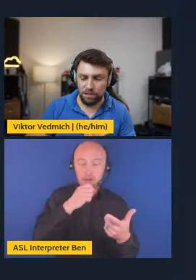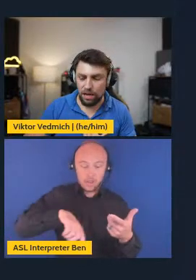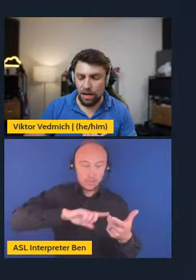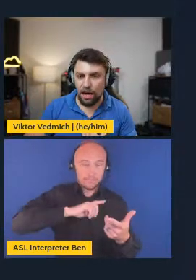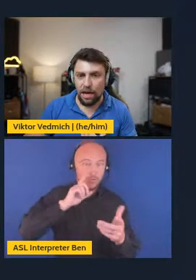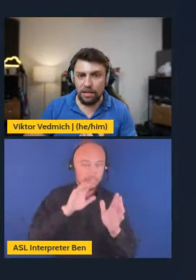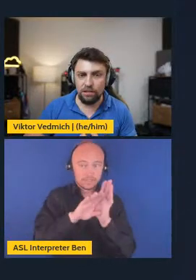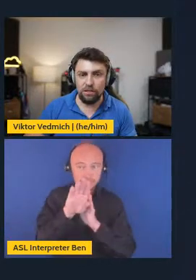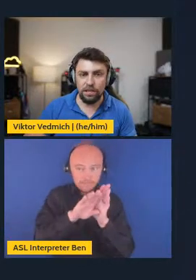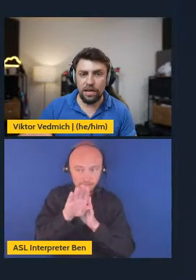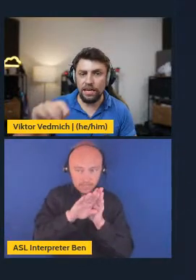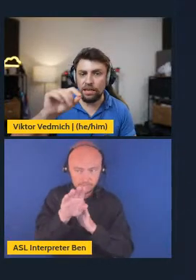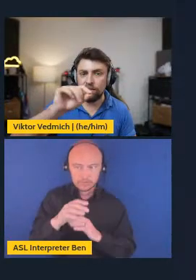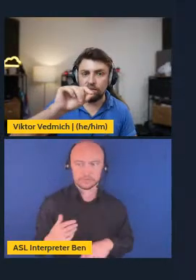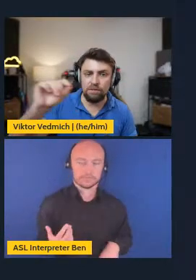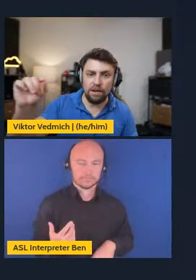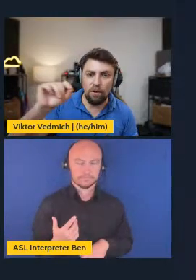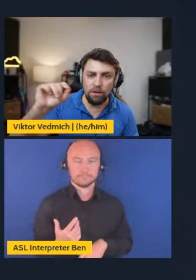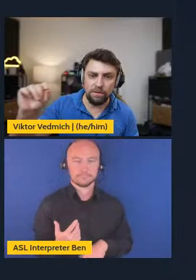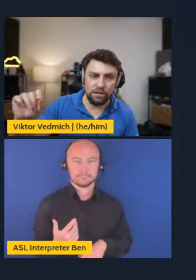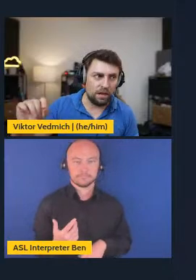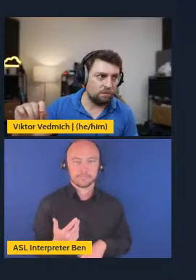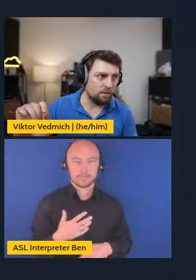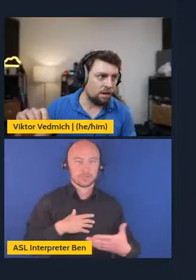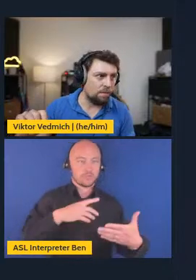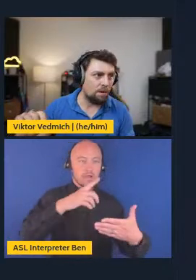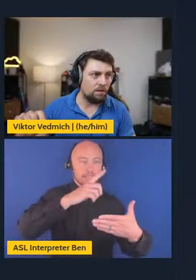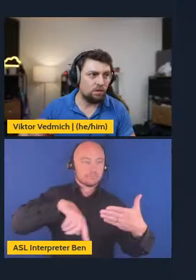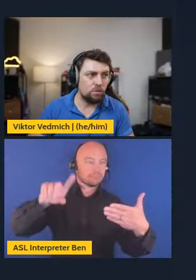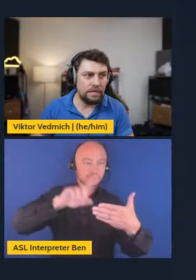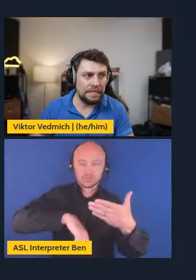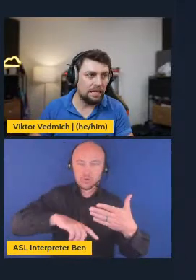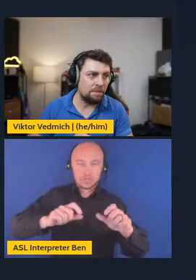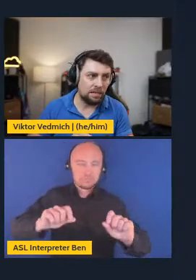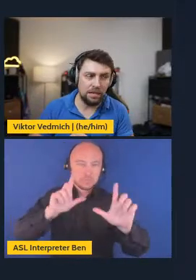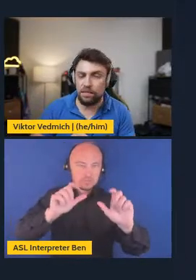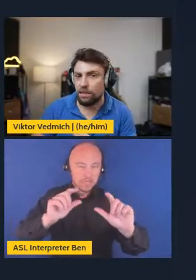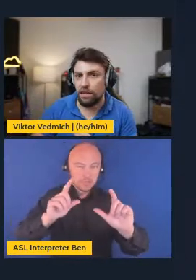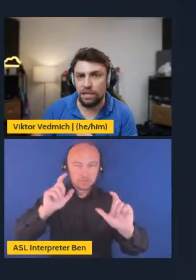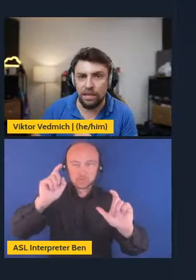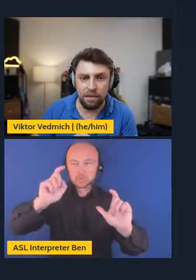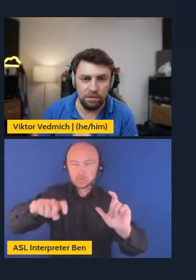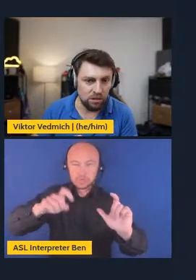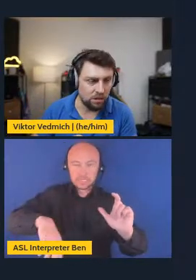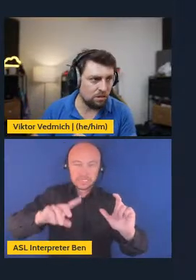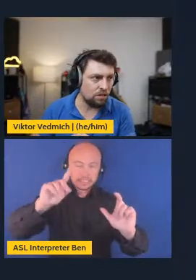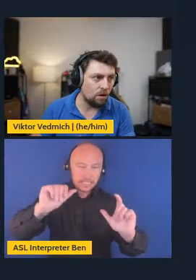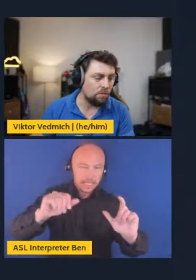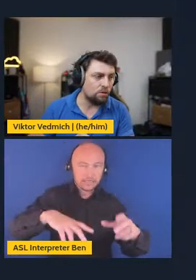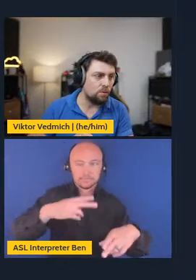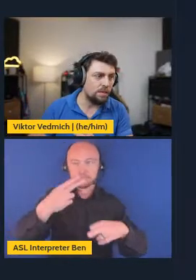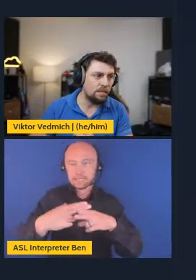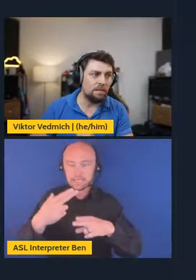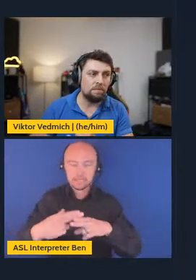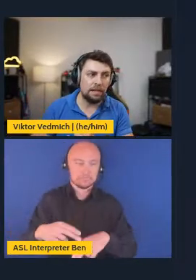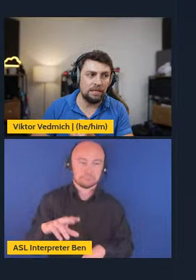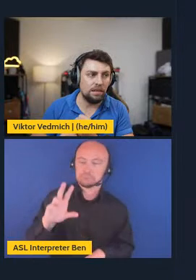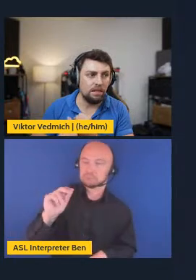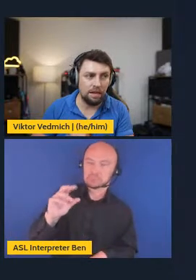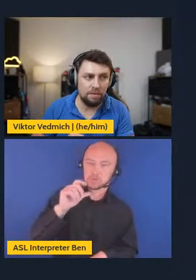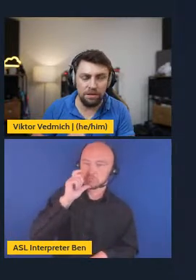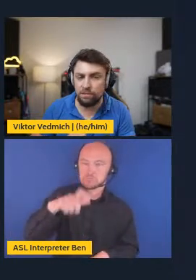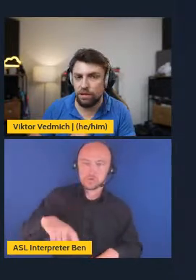developers. And just like I can strike all of the slides, for example, do we need a metadata like name Nginx? No. Do we need